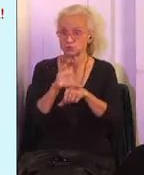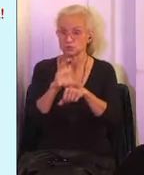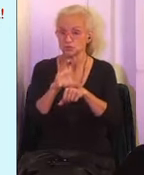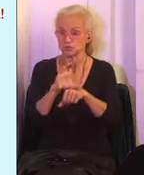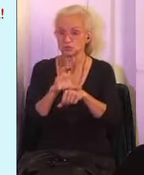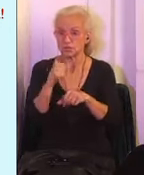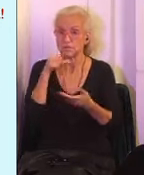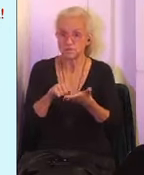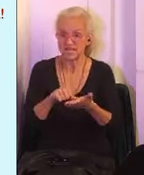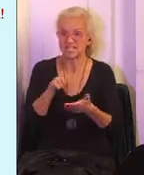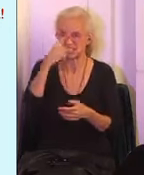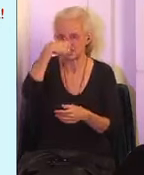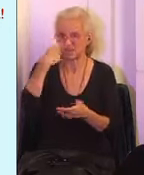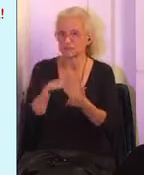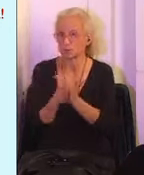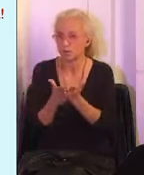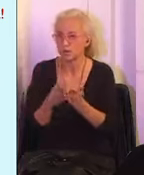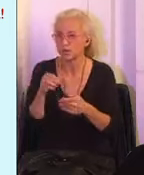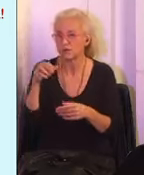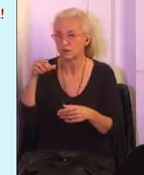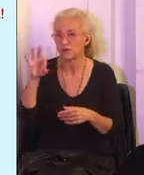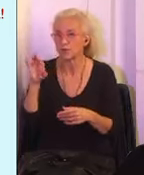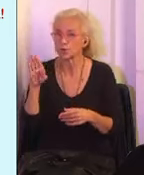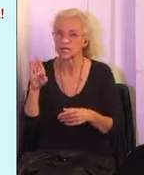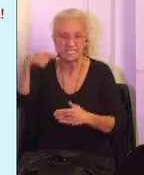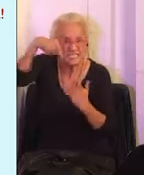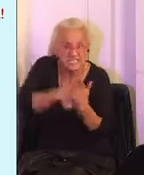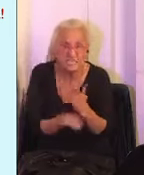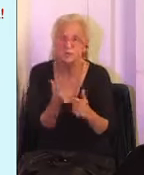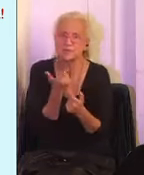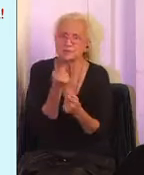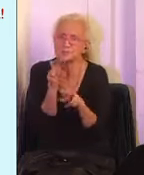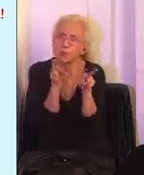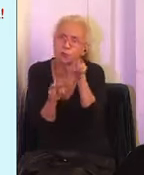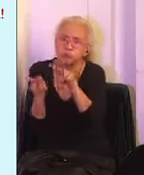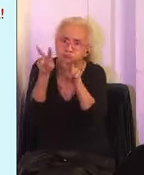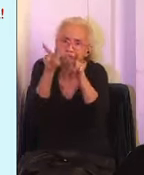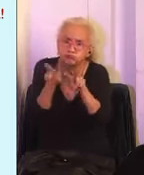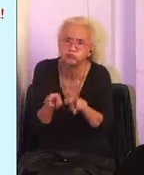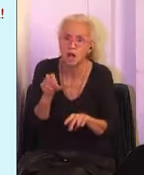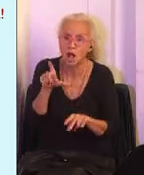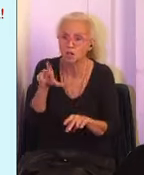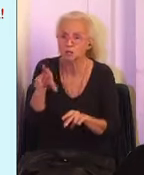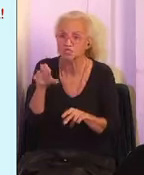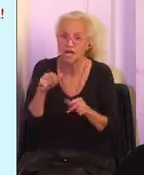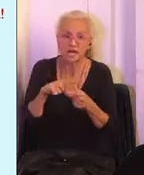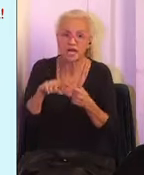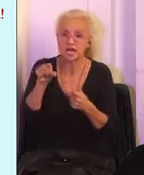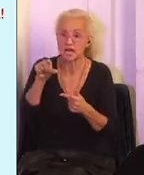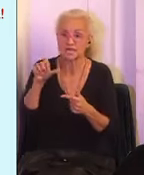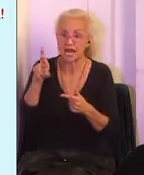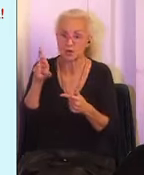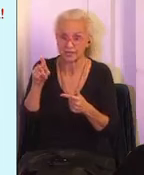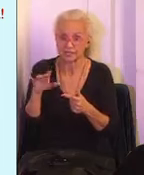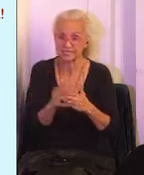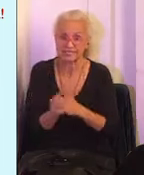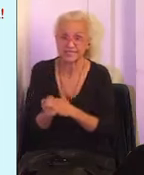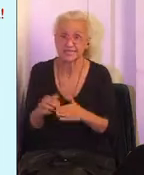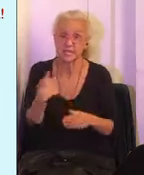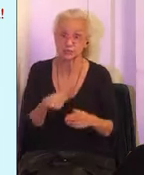And so they have been very deep and very interesting. Lucia and Garrett have been leading us with special